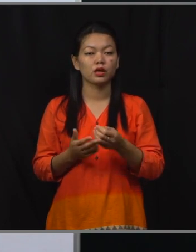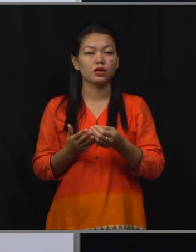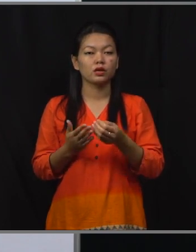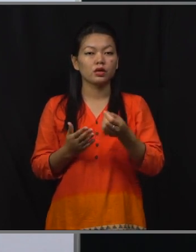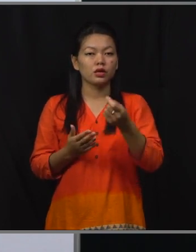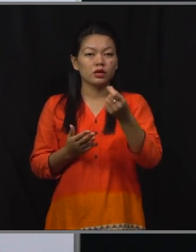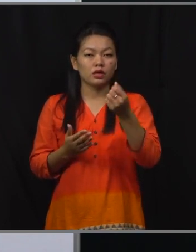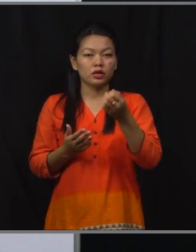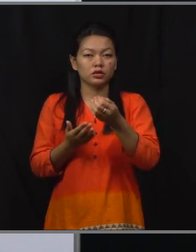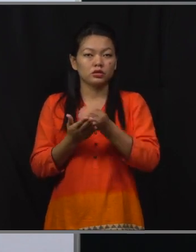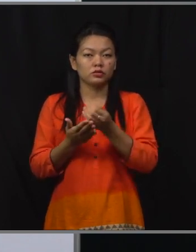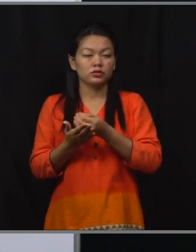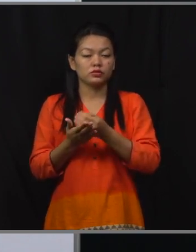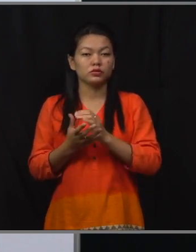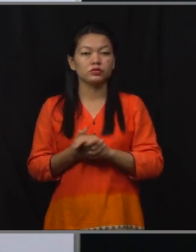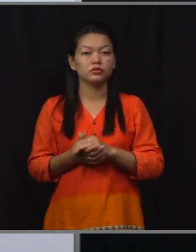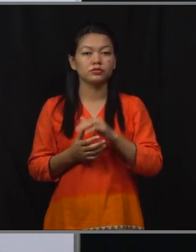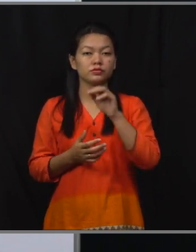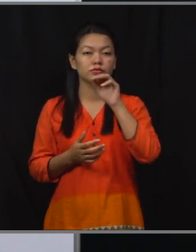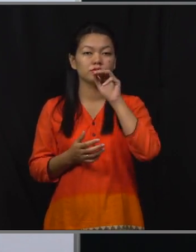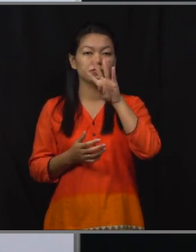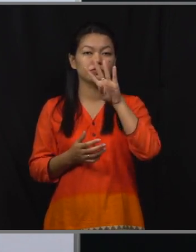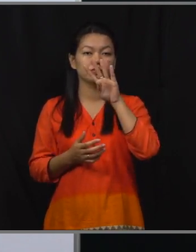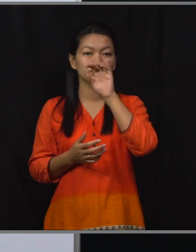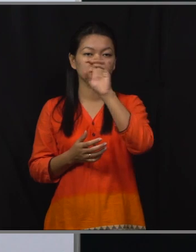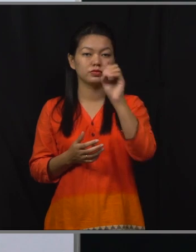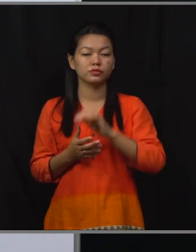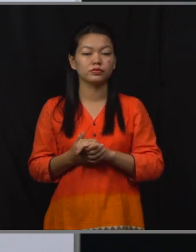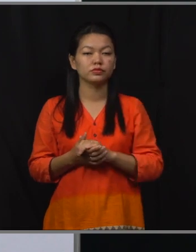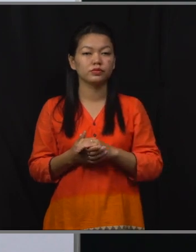carried forward, cash 400, bank